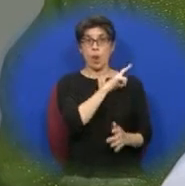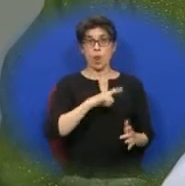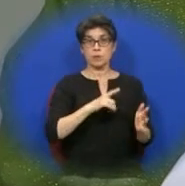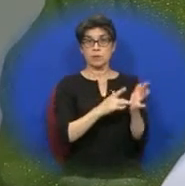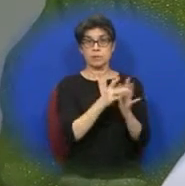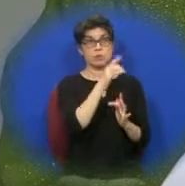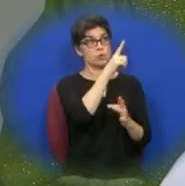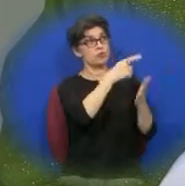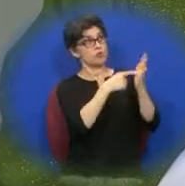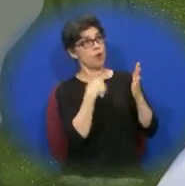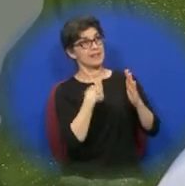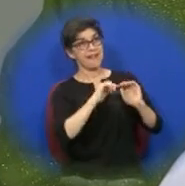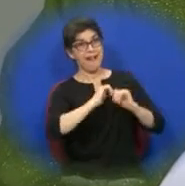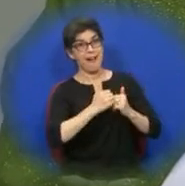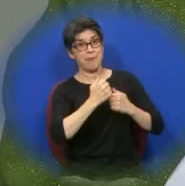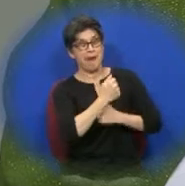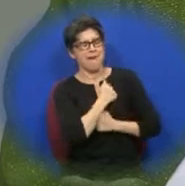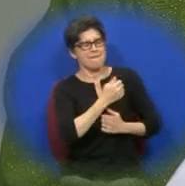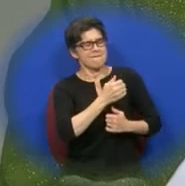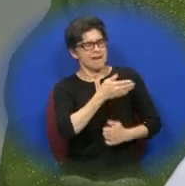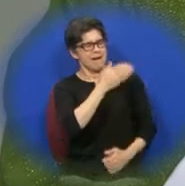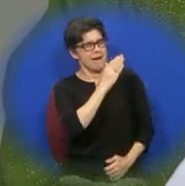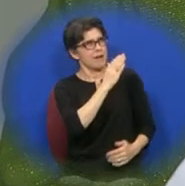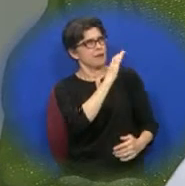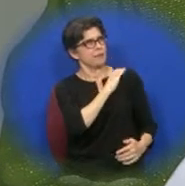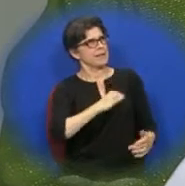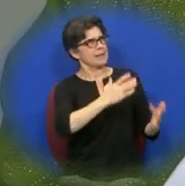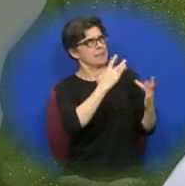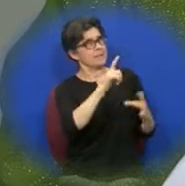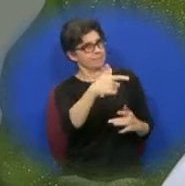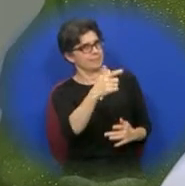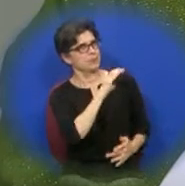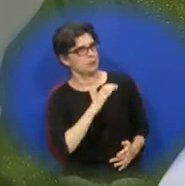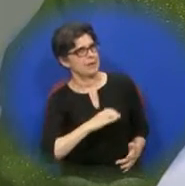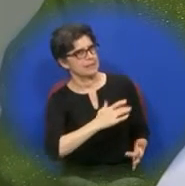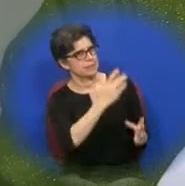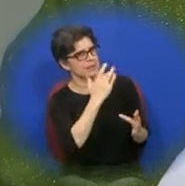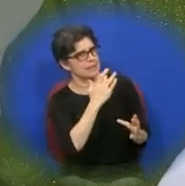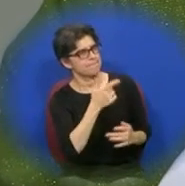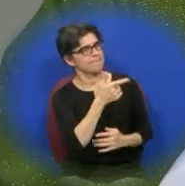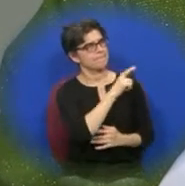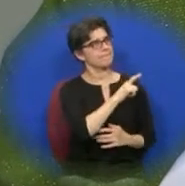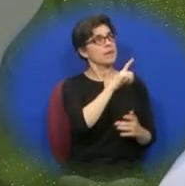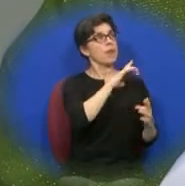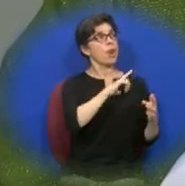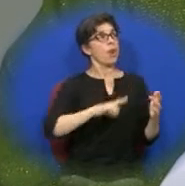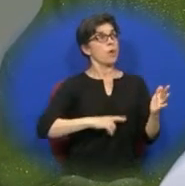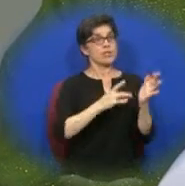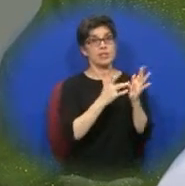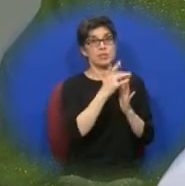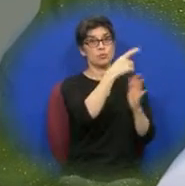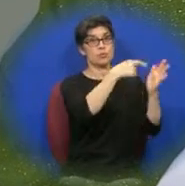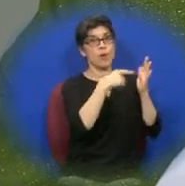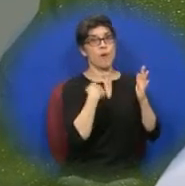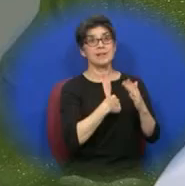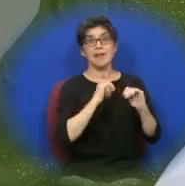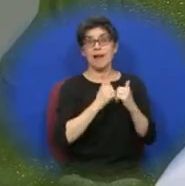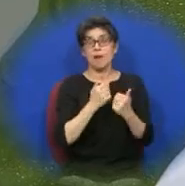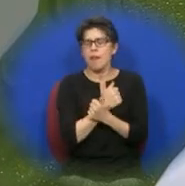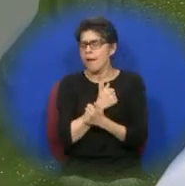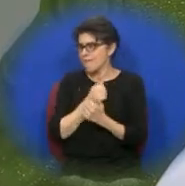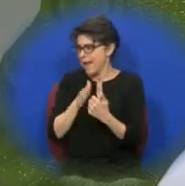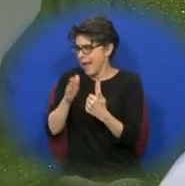how to love God with all our being. Christ, have mercy. Christ, have mercy. Lord Jesus, you show us how to love our neighbors